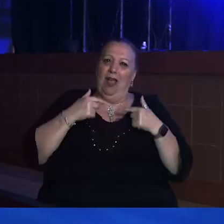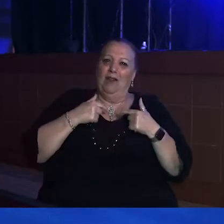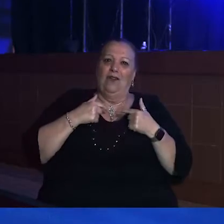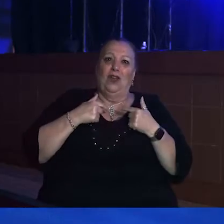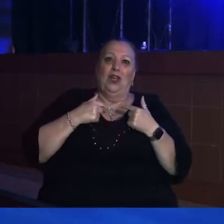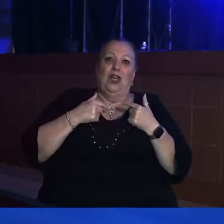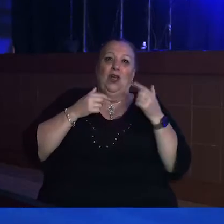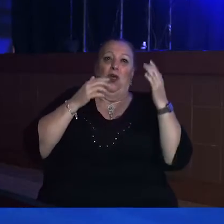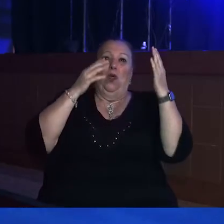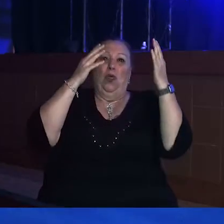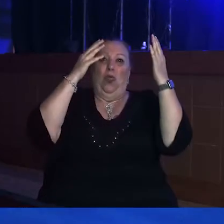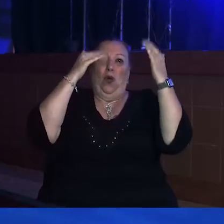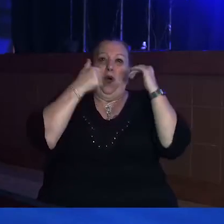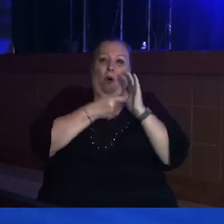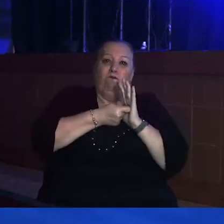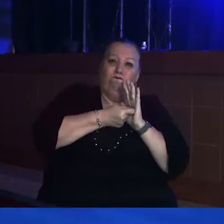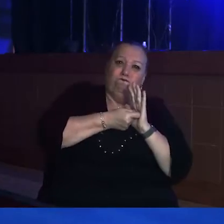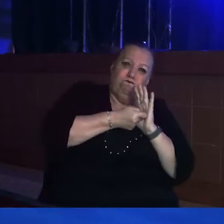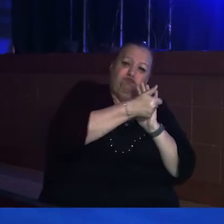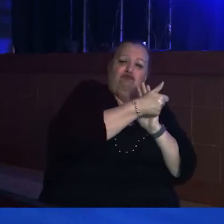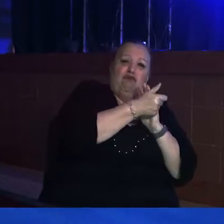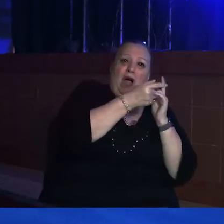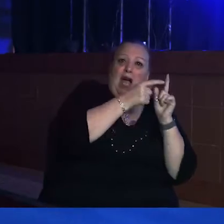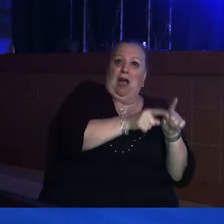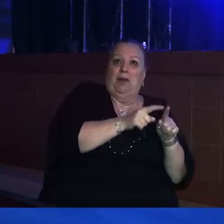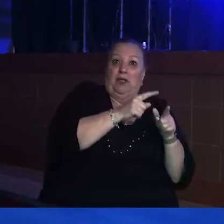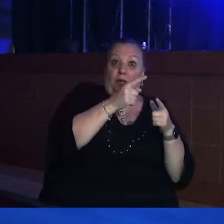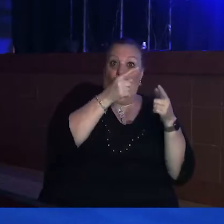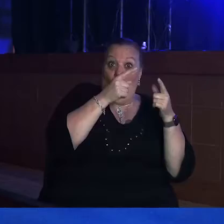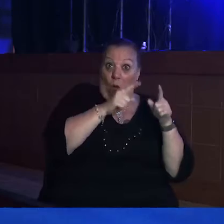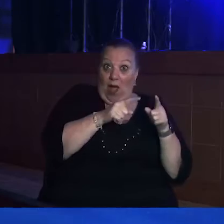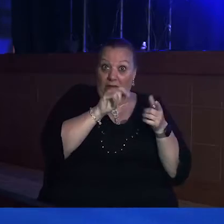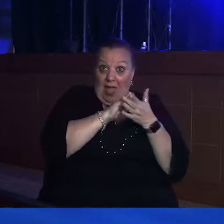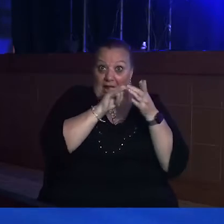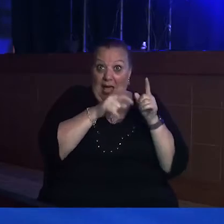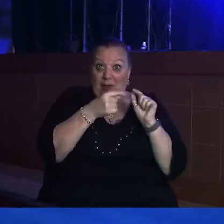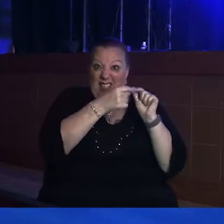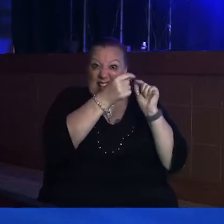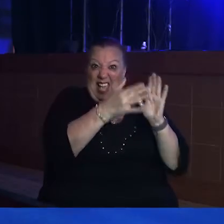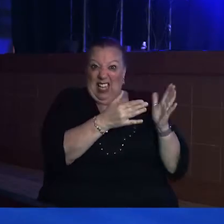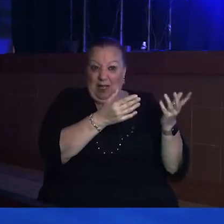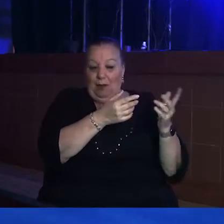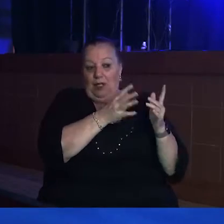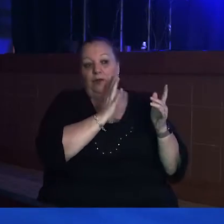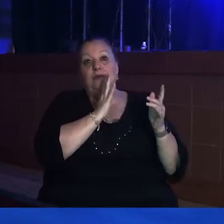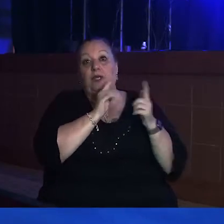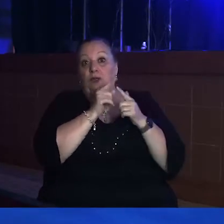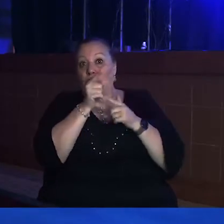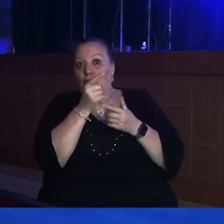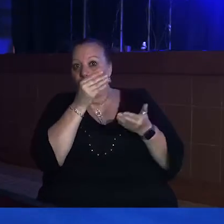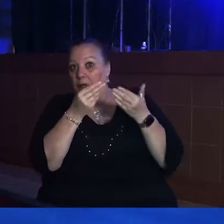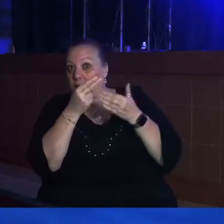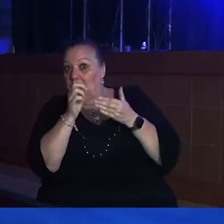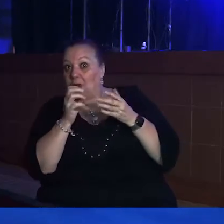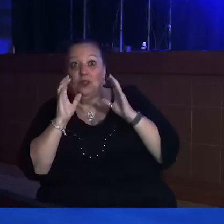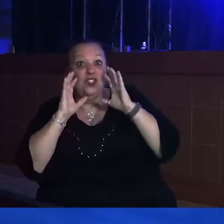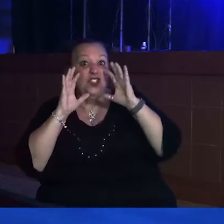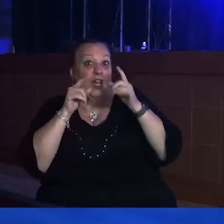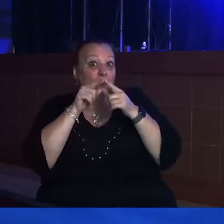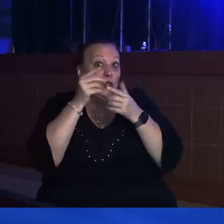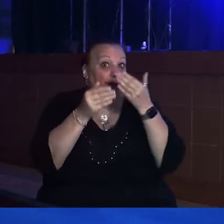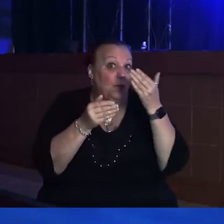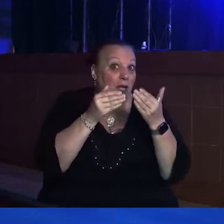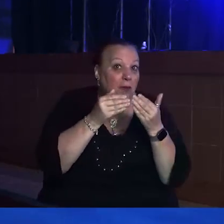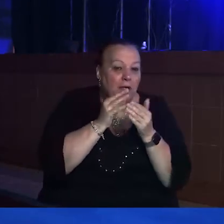out of us. It just happens. And when it does, the enemy will begin to speak to you. Maybe he will shout to you. Maybe he will whisper